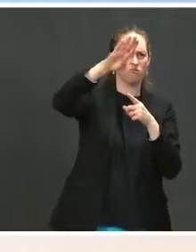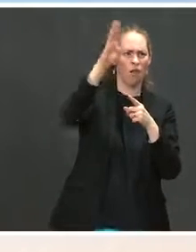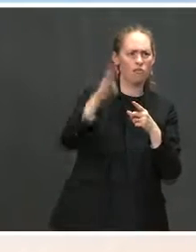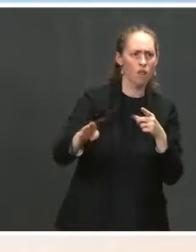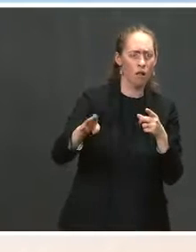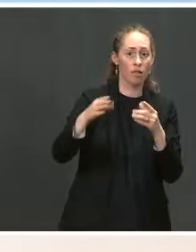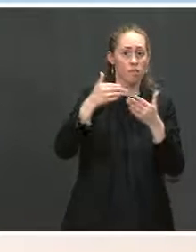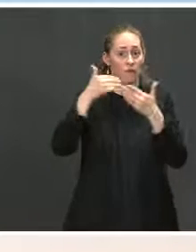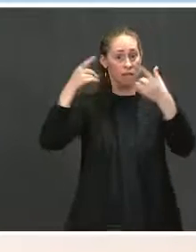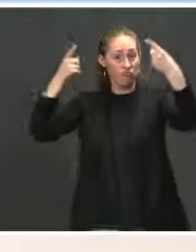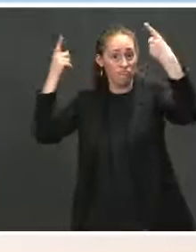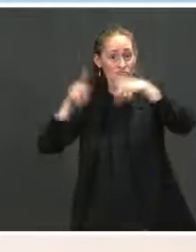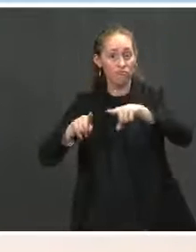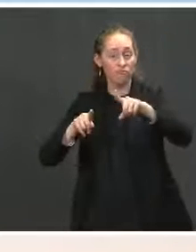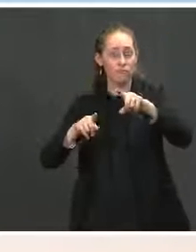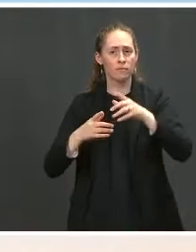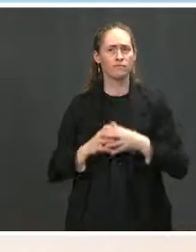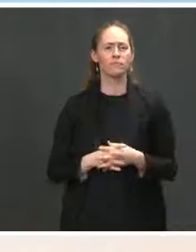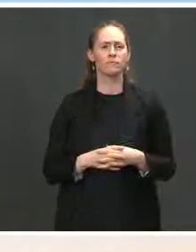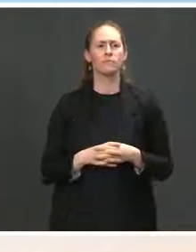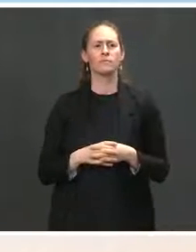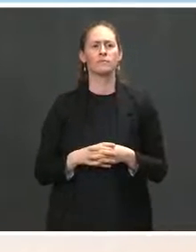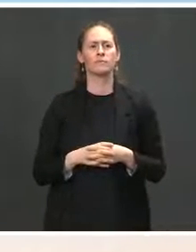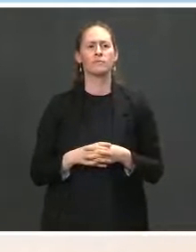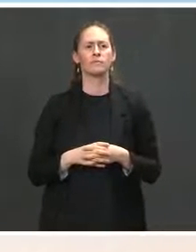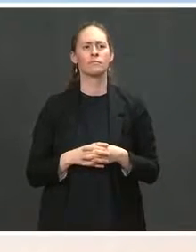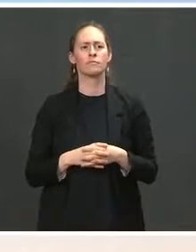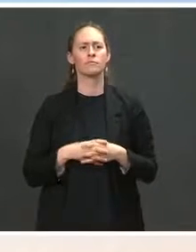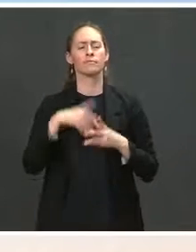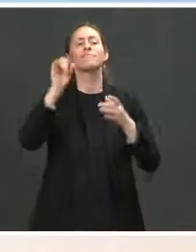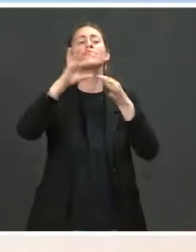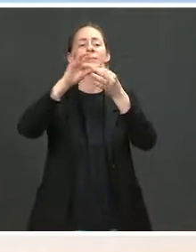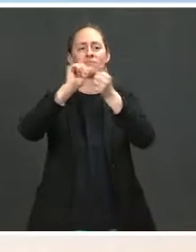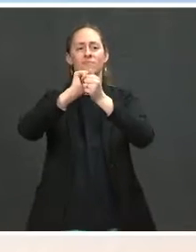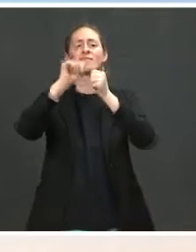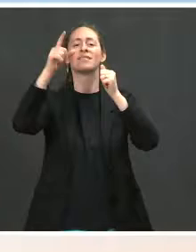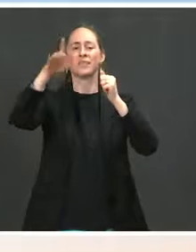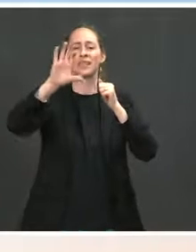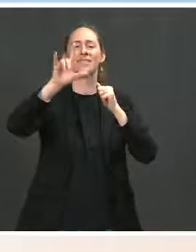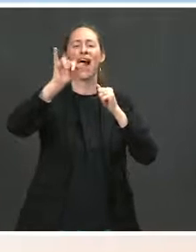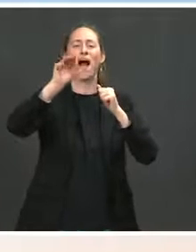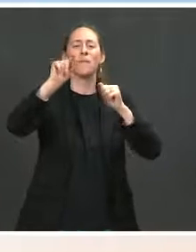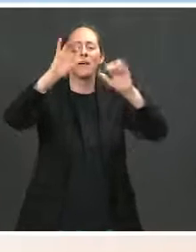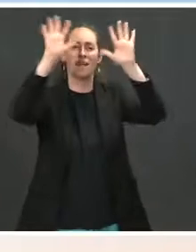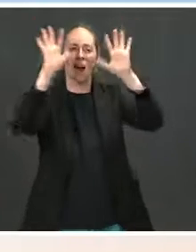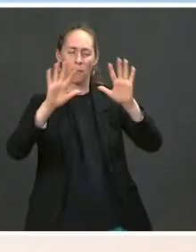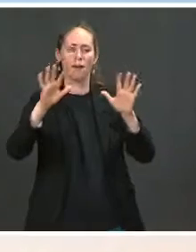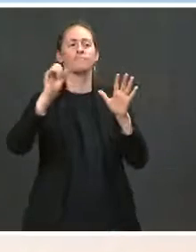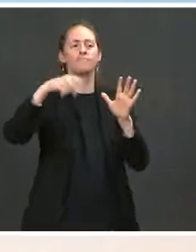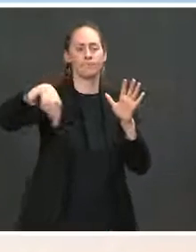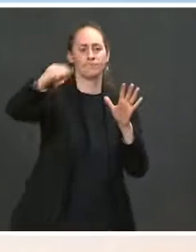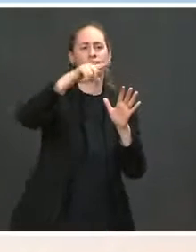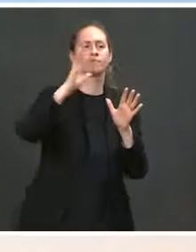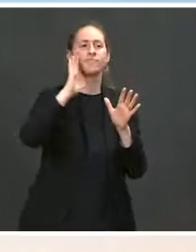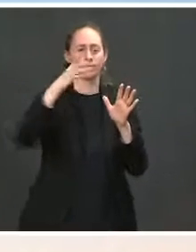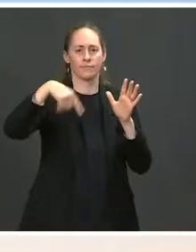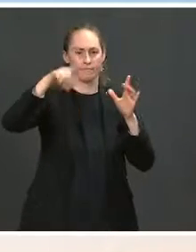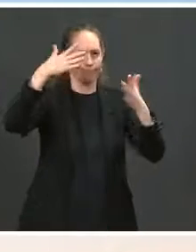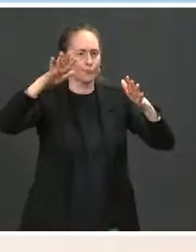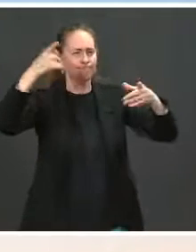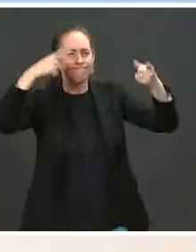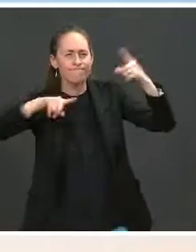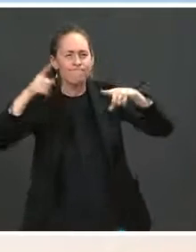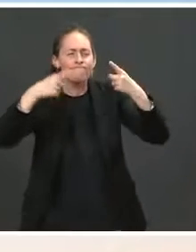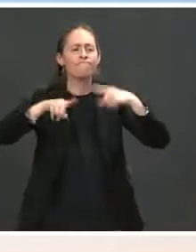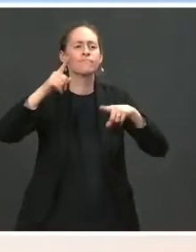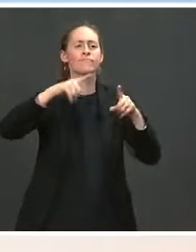I don't know that I would see the climate summit as a bilateral deal-making venue. We've invited about 40 global